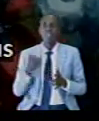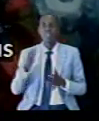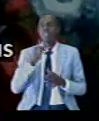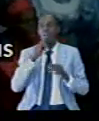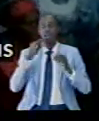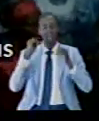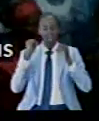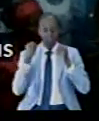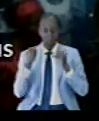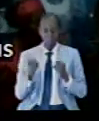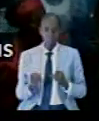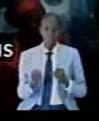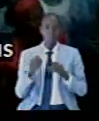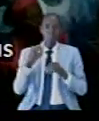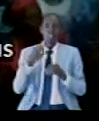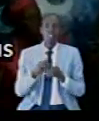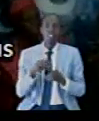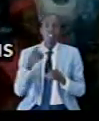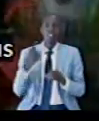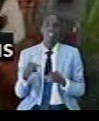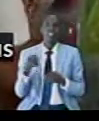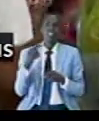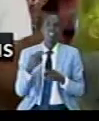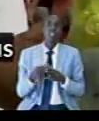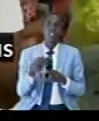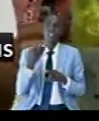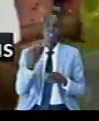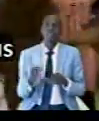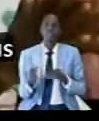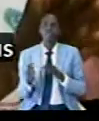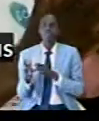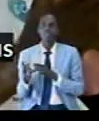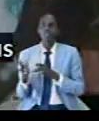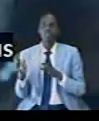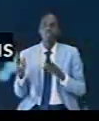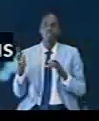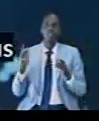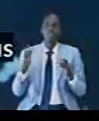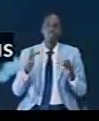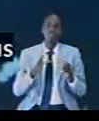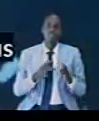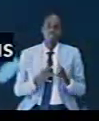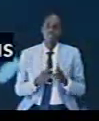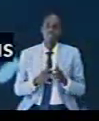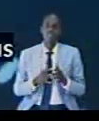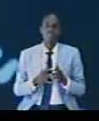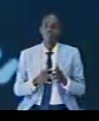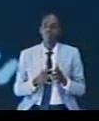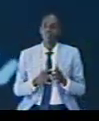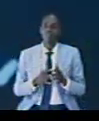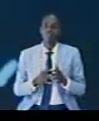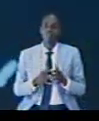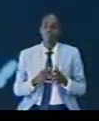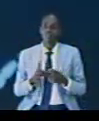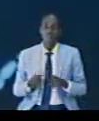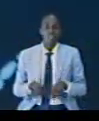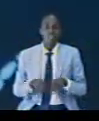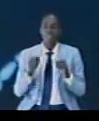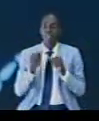is power in the name of Jesus.